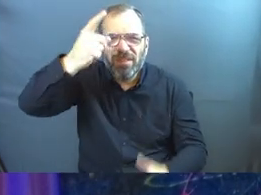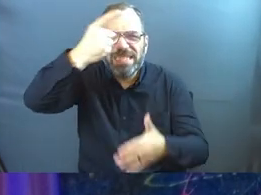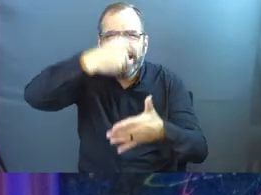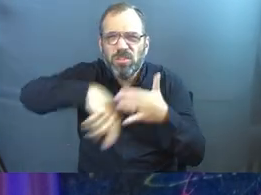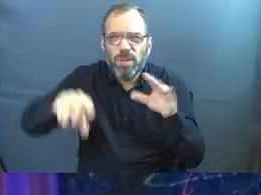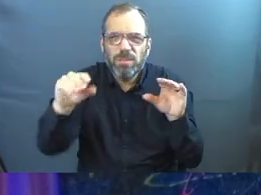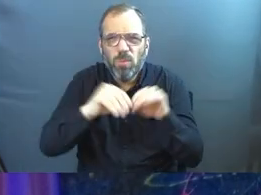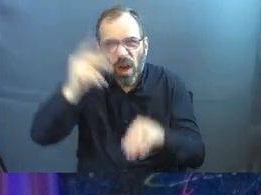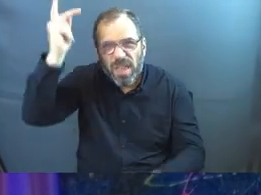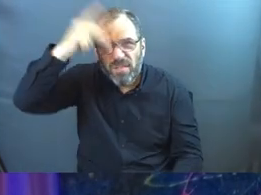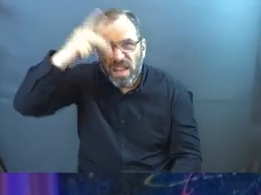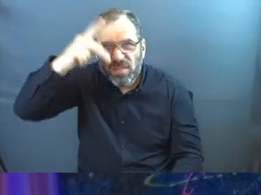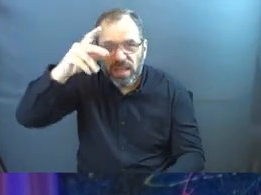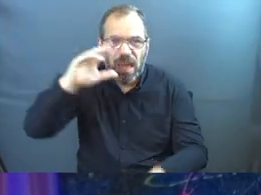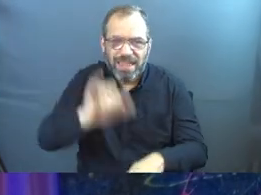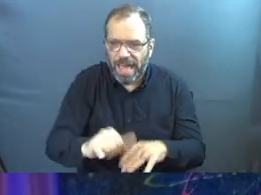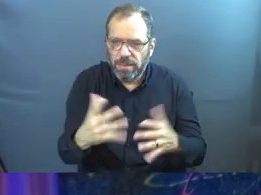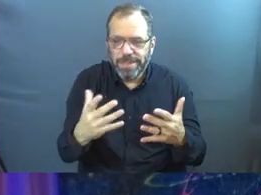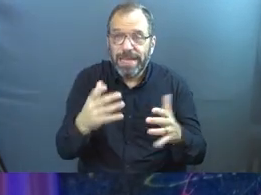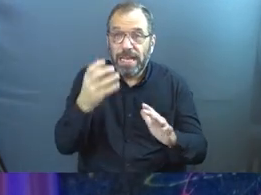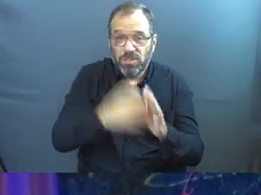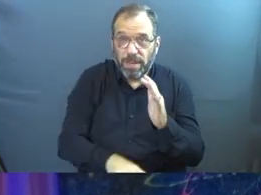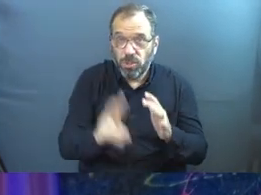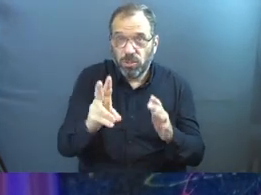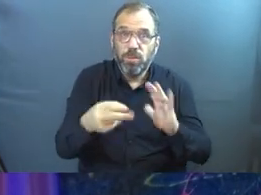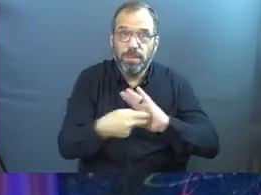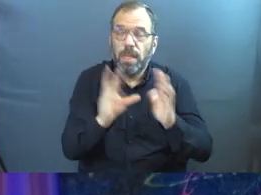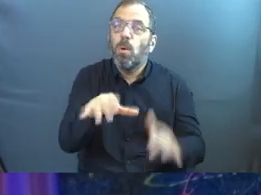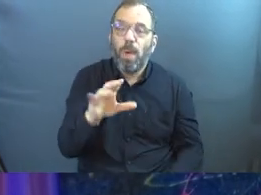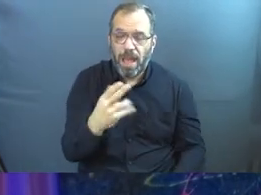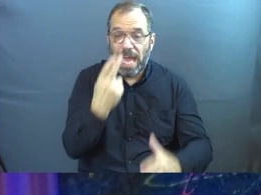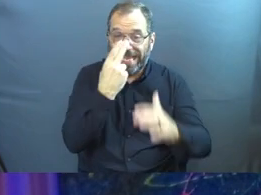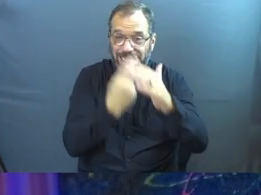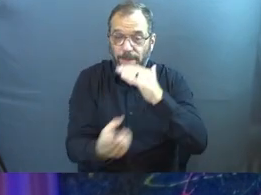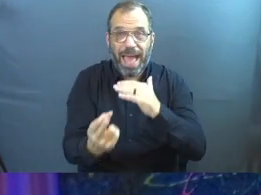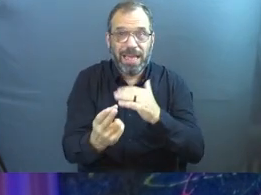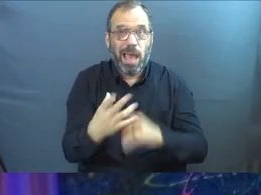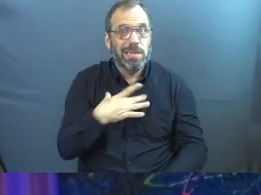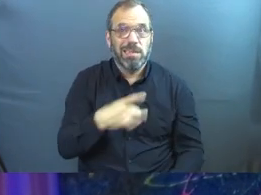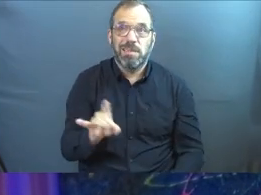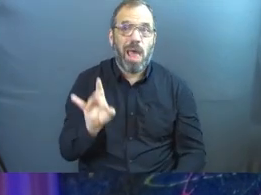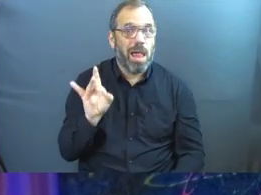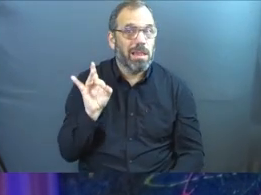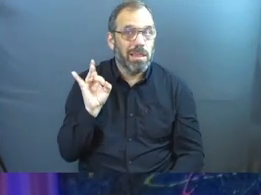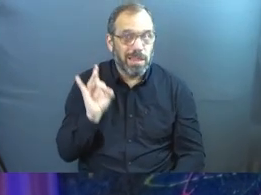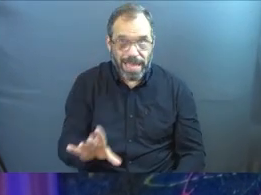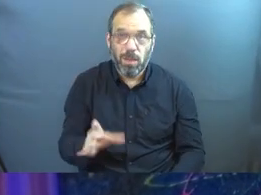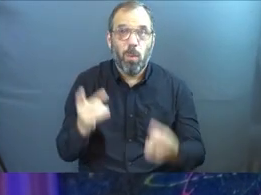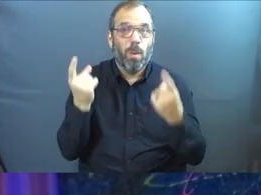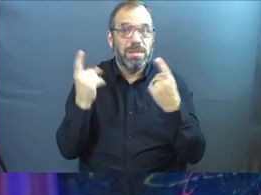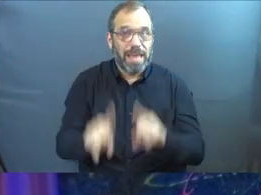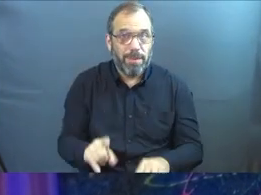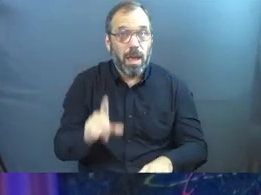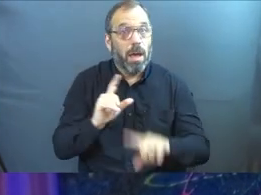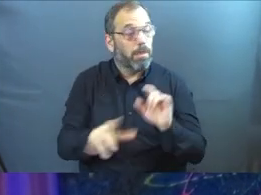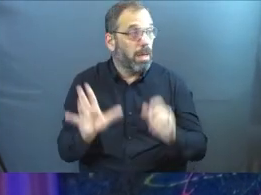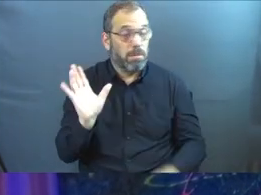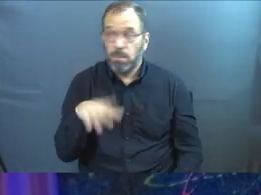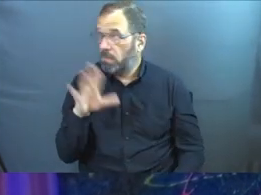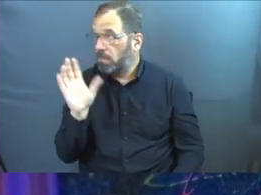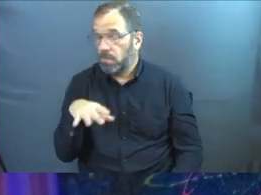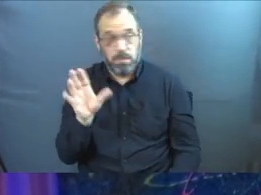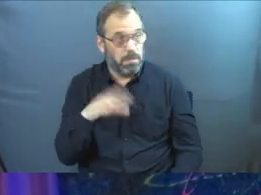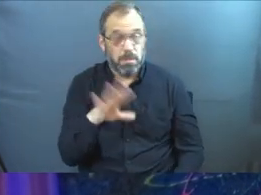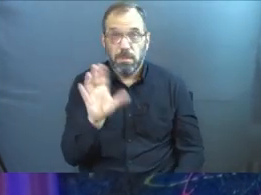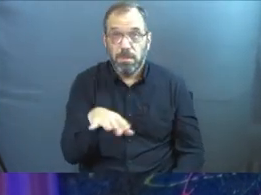next week. We're really going to go into it because chapter 2 is all about it. Because Habakkuk does not like that, by the way. But I'm just going to tell you